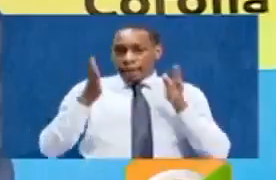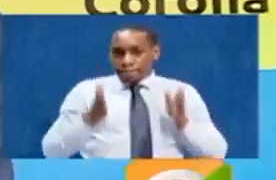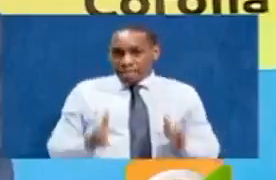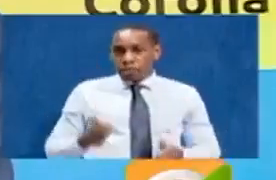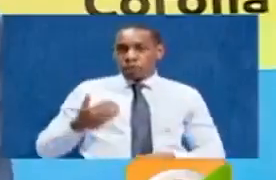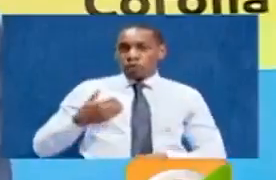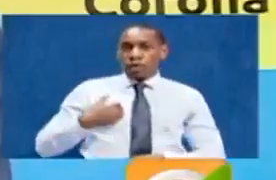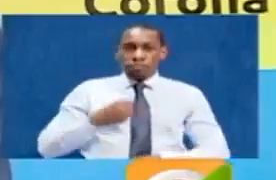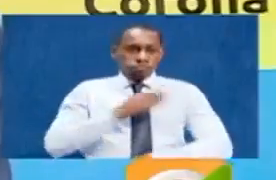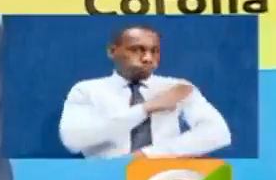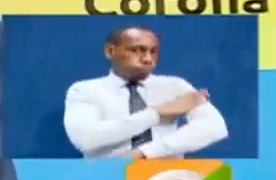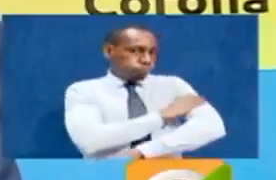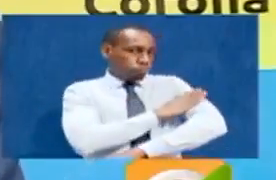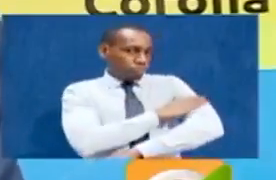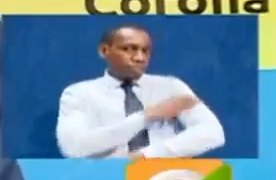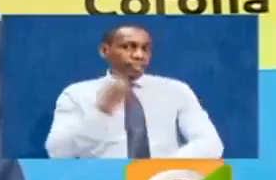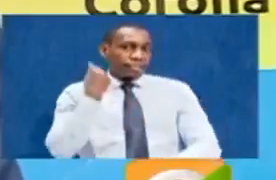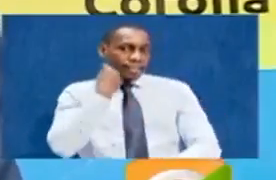had hypertension.